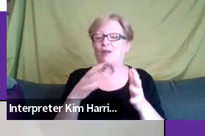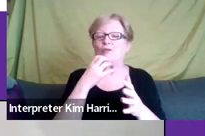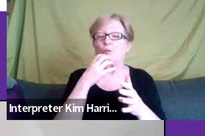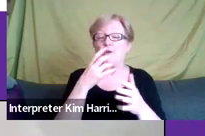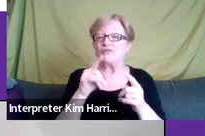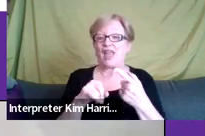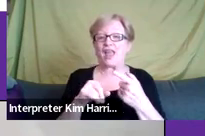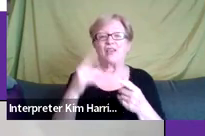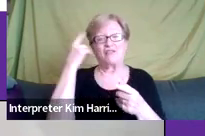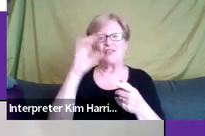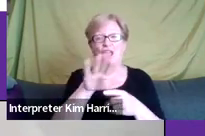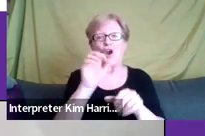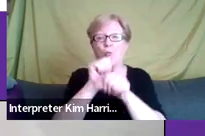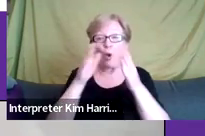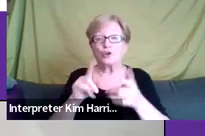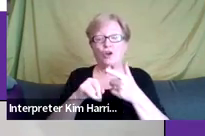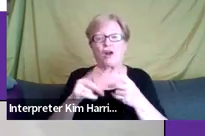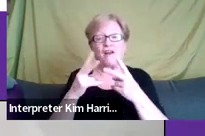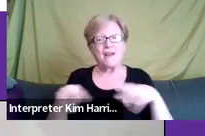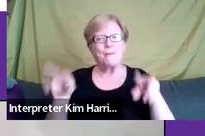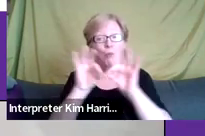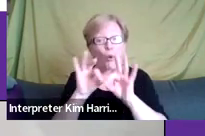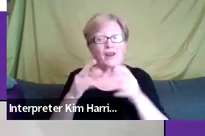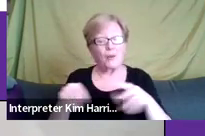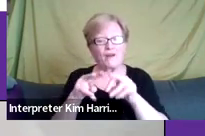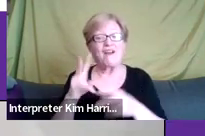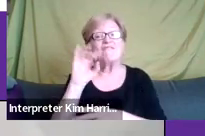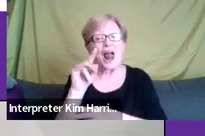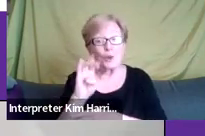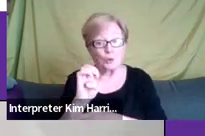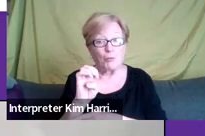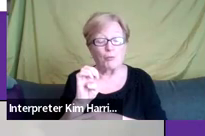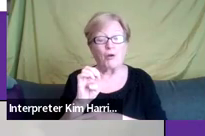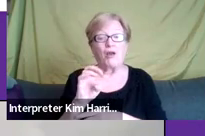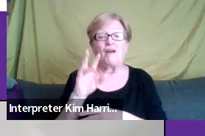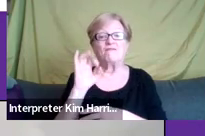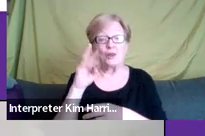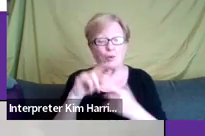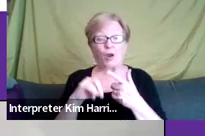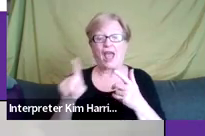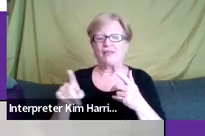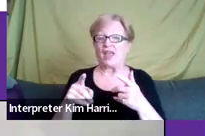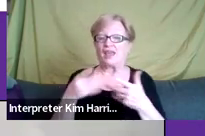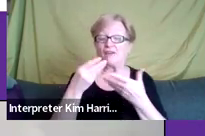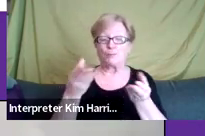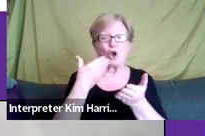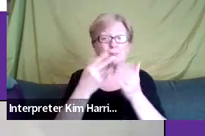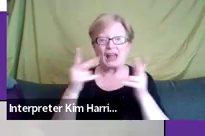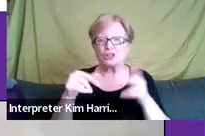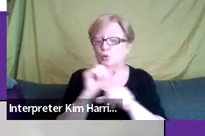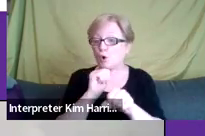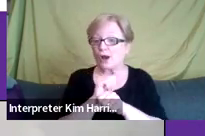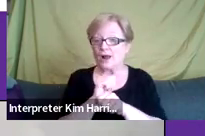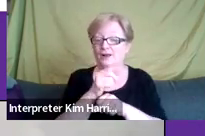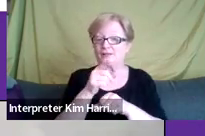and create a pleasant, you know, place to work and, you know, where people feel like they